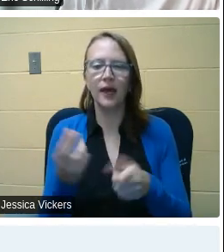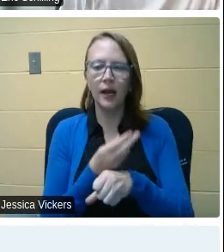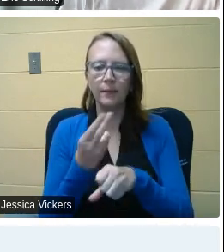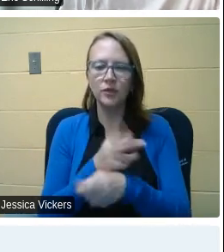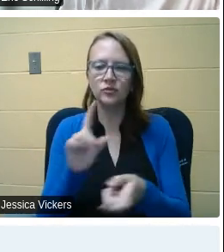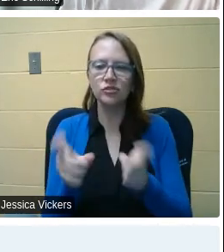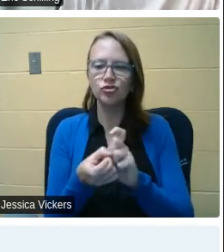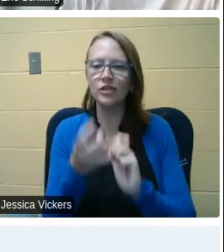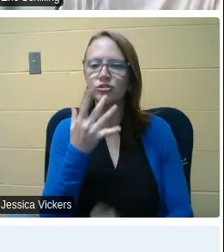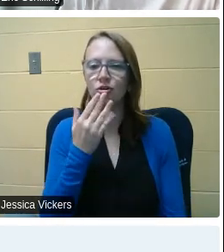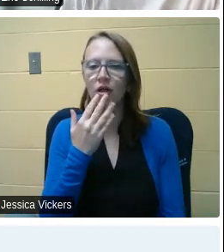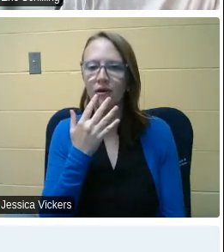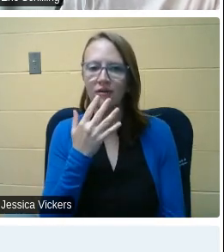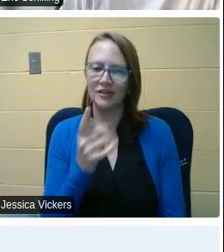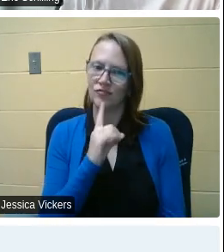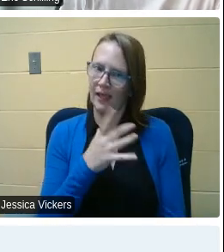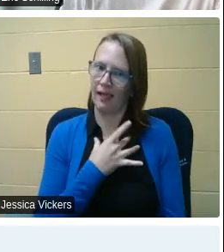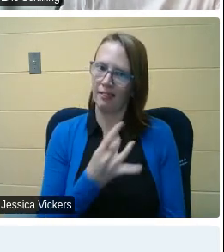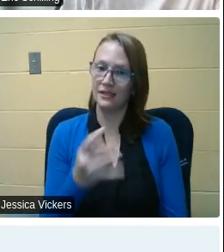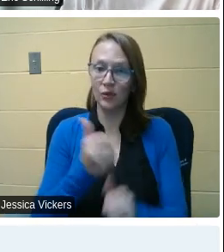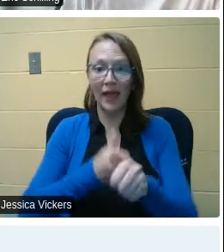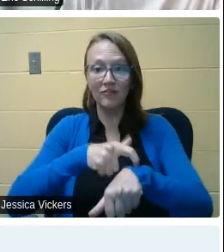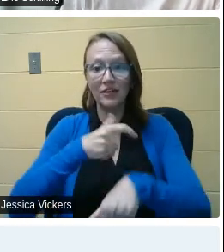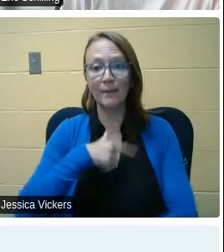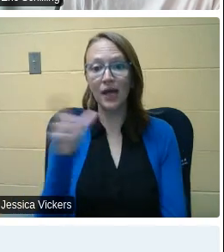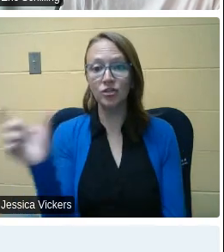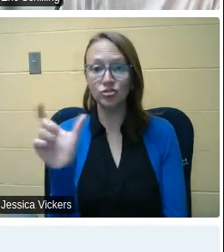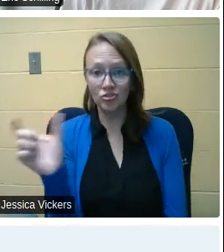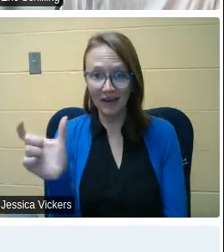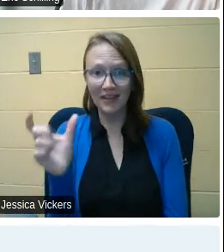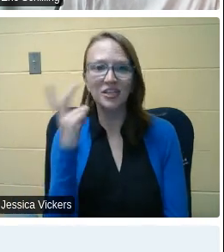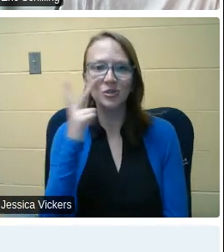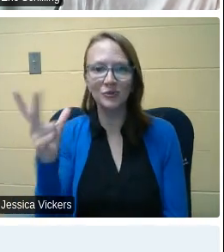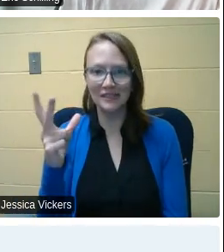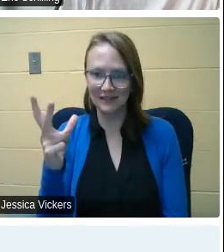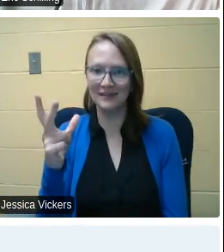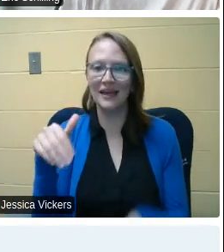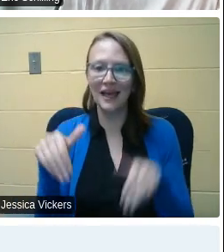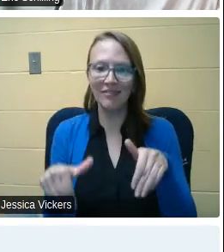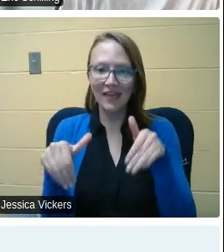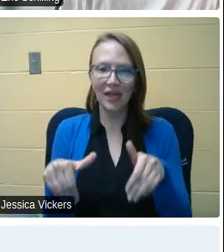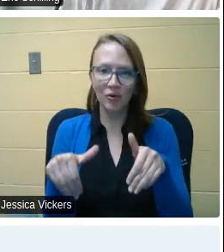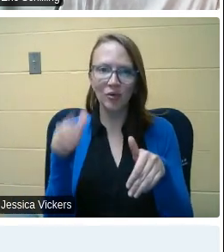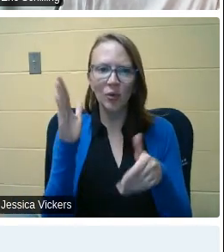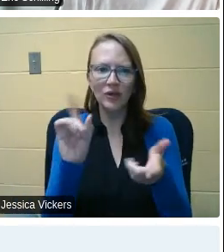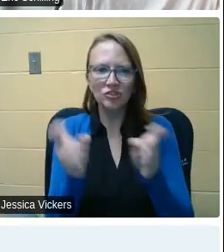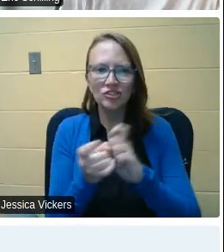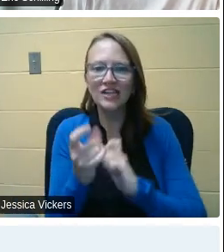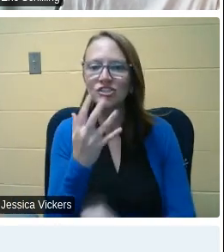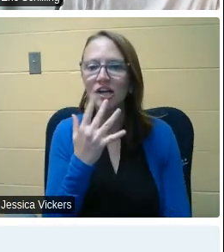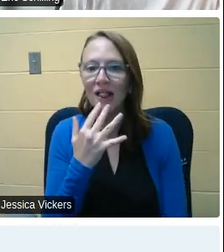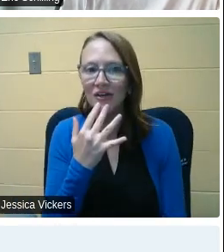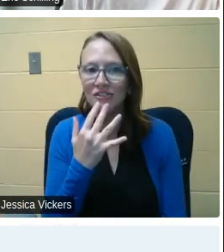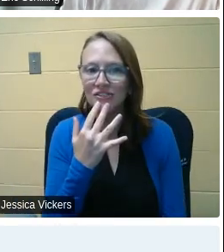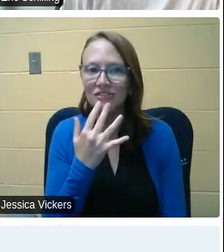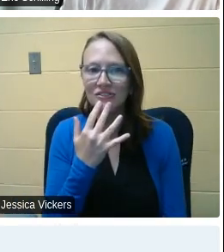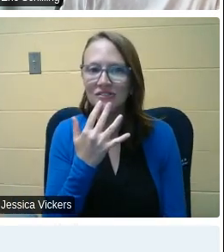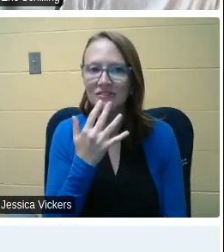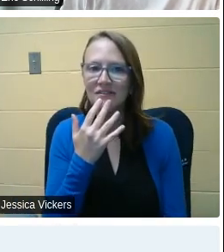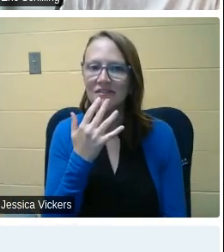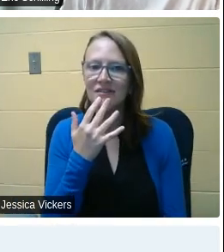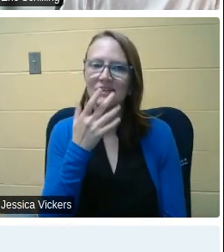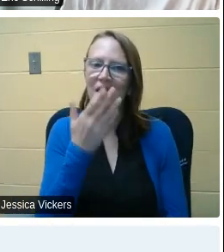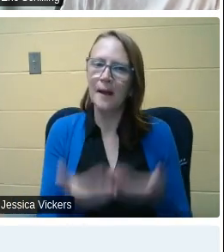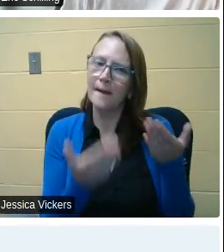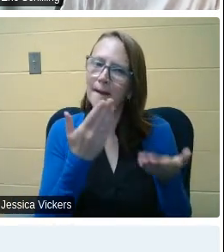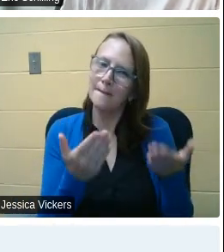one I really like. So now every time I shake, you'll see the kangaroo will shift colors a little bit. Maybe the kangaroo isn't the best one